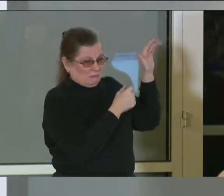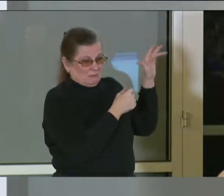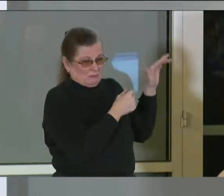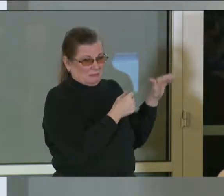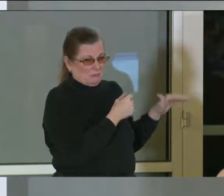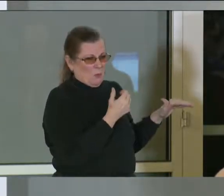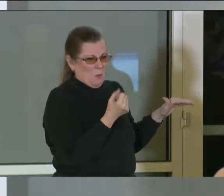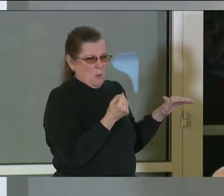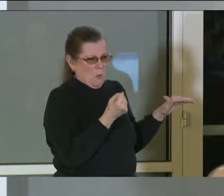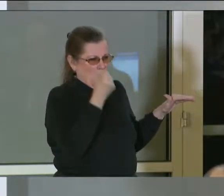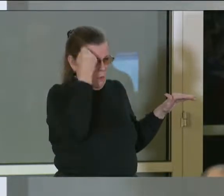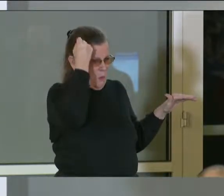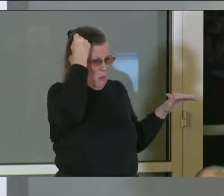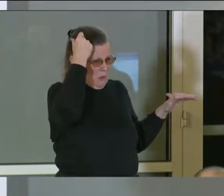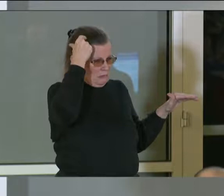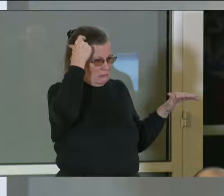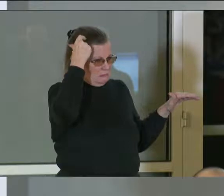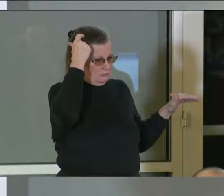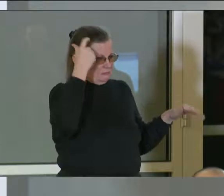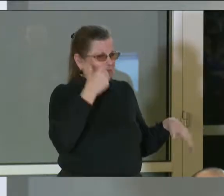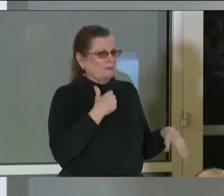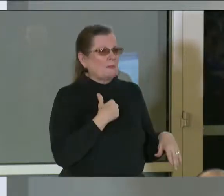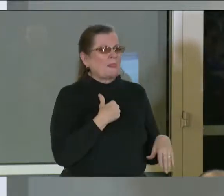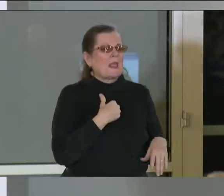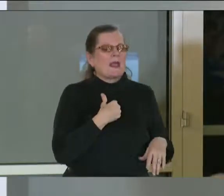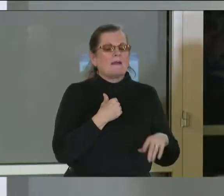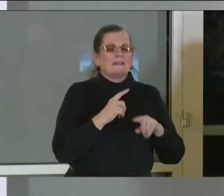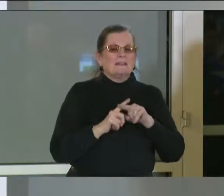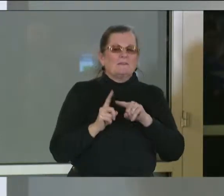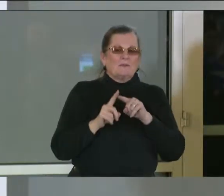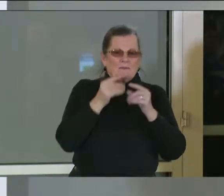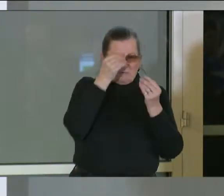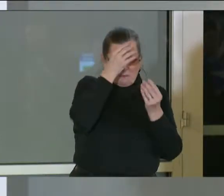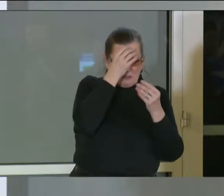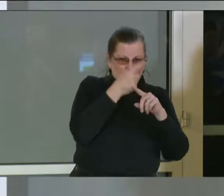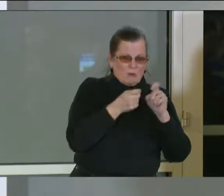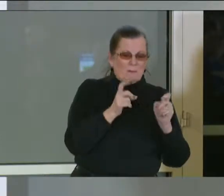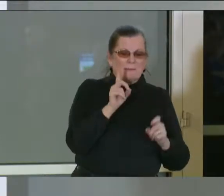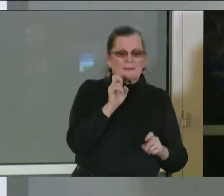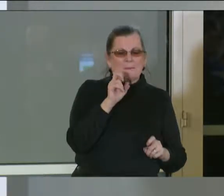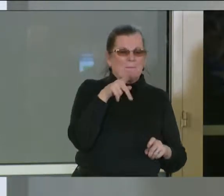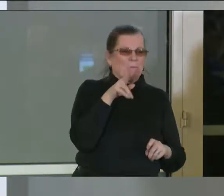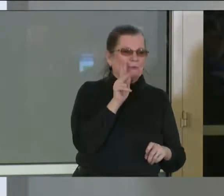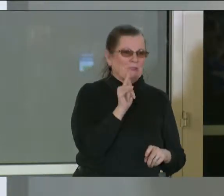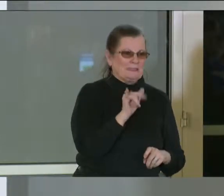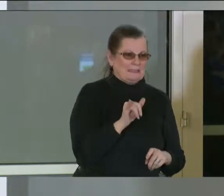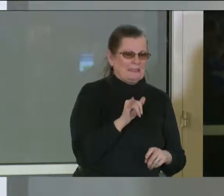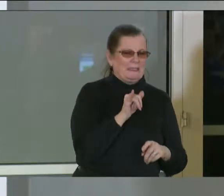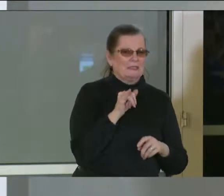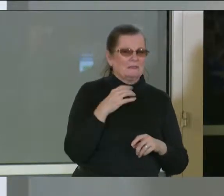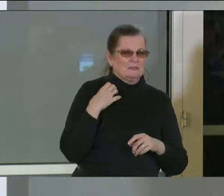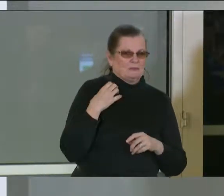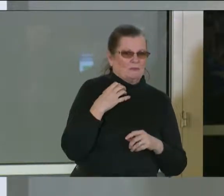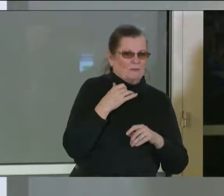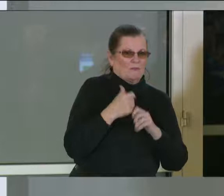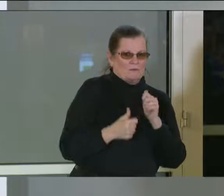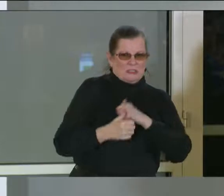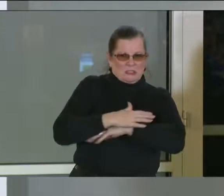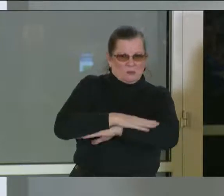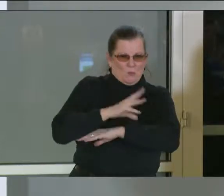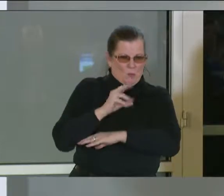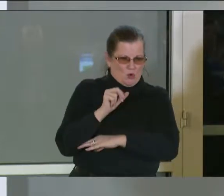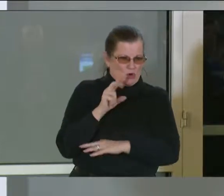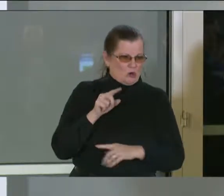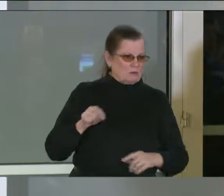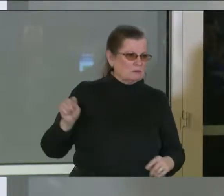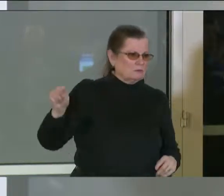are in charge of the clusters and make sure that a lot of these, the programs related to these clusters are implemented and are funded, so you're going to hear directly from